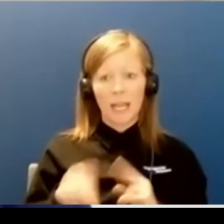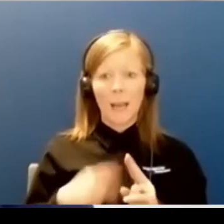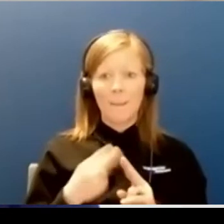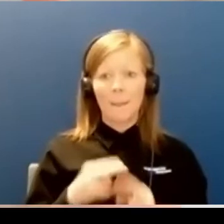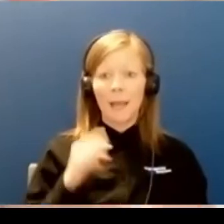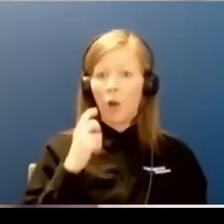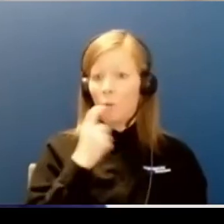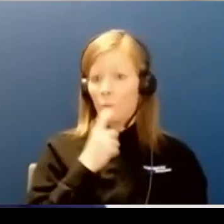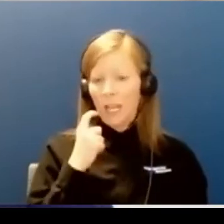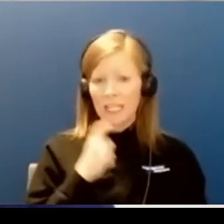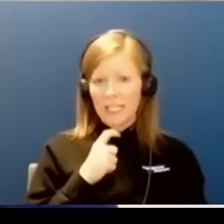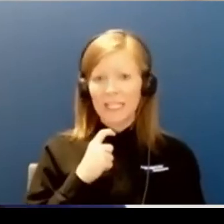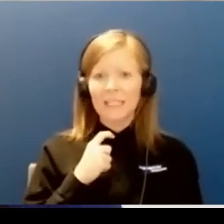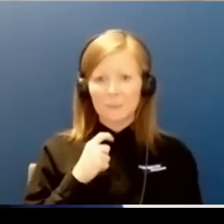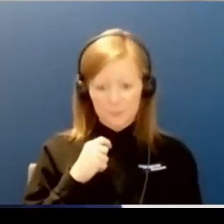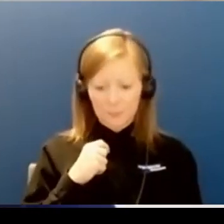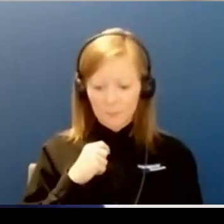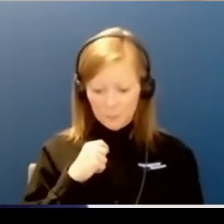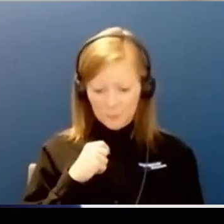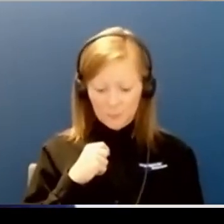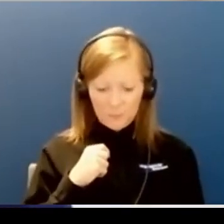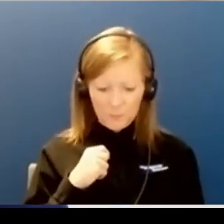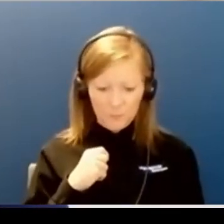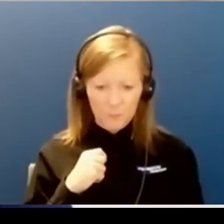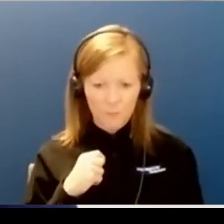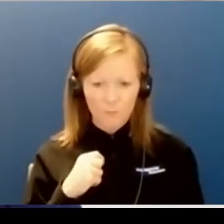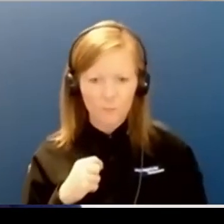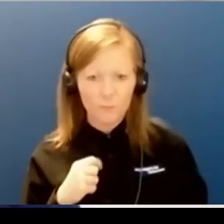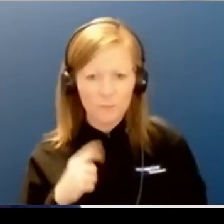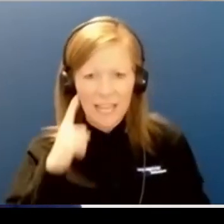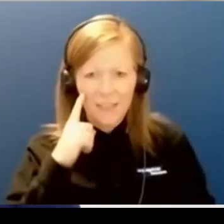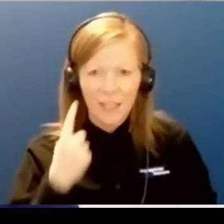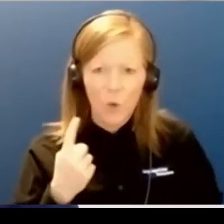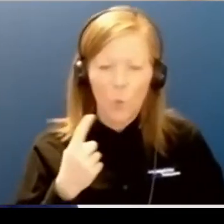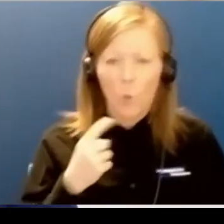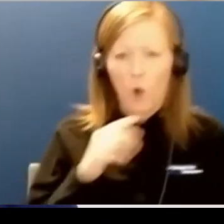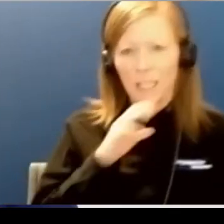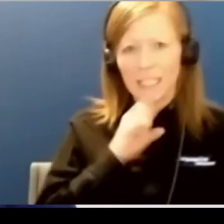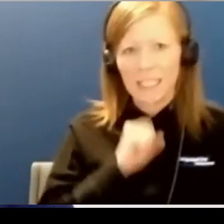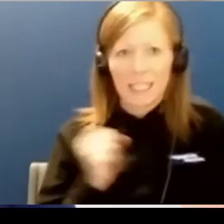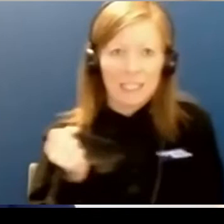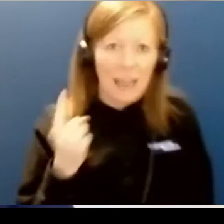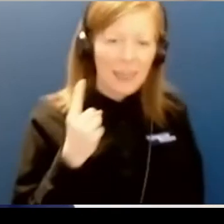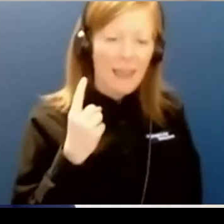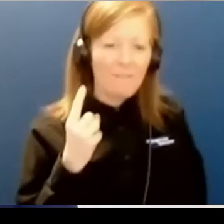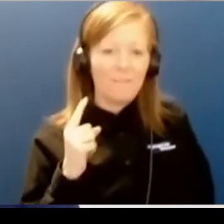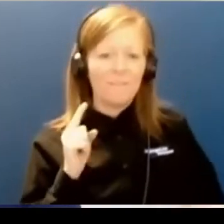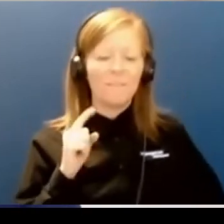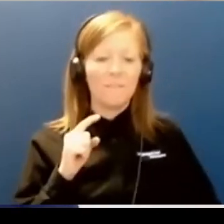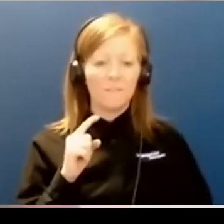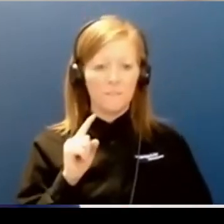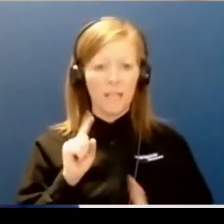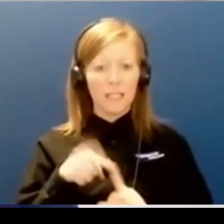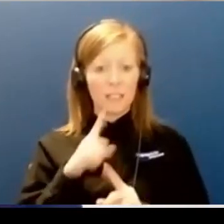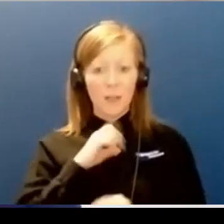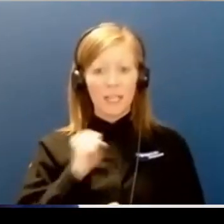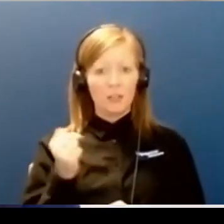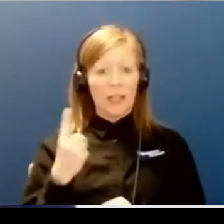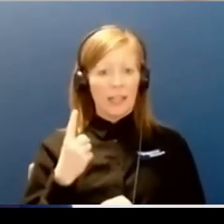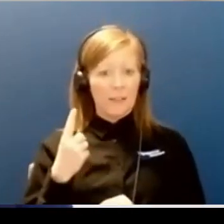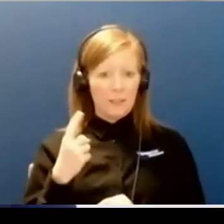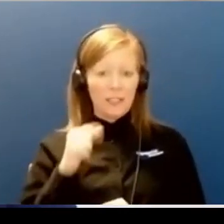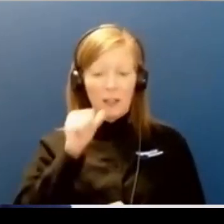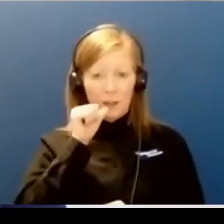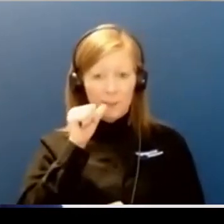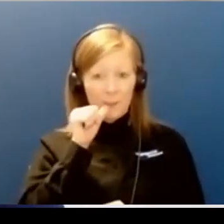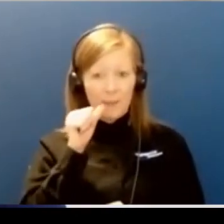parent who had a child who was still thumb sucking until I think 11, if I could be wrong about that. And so if we could talk